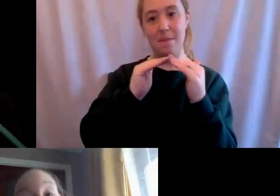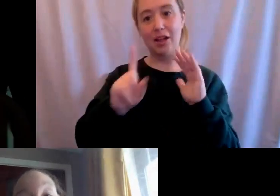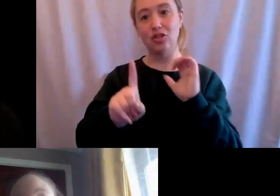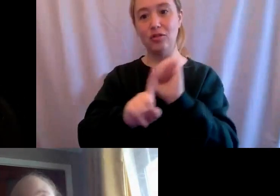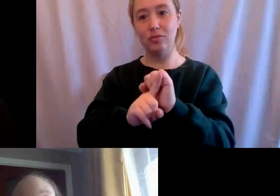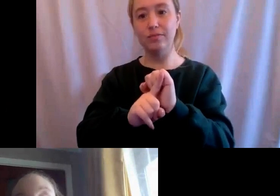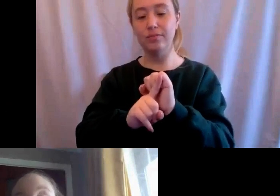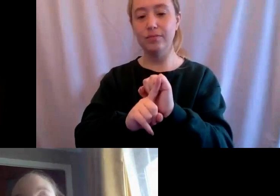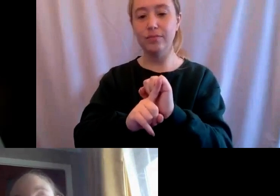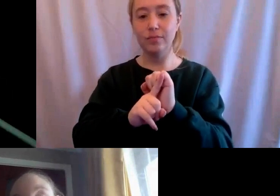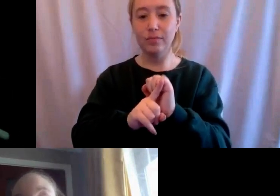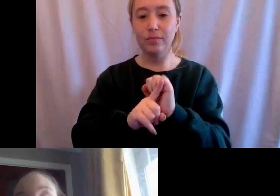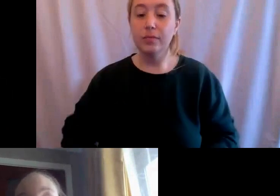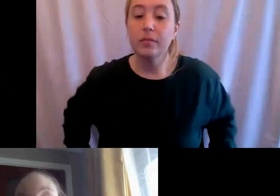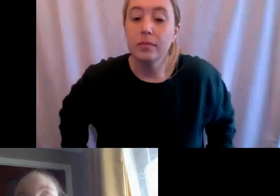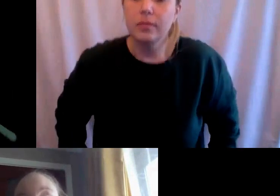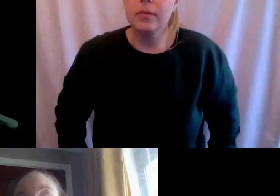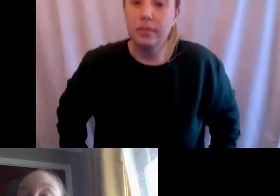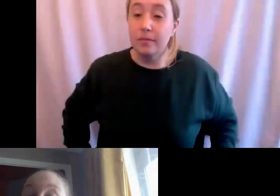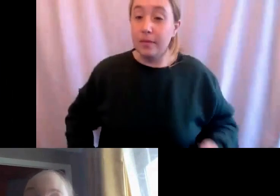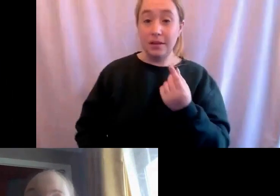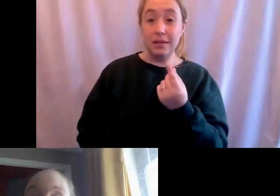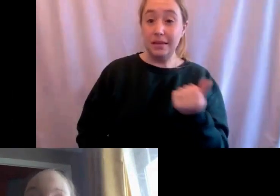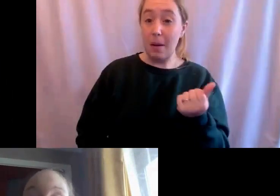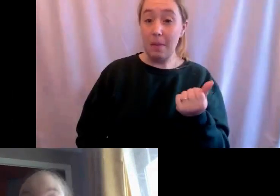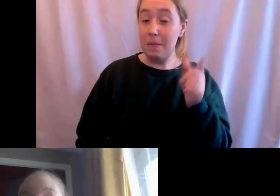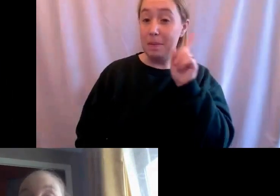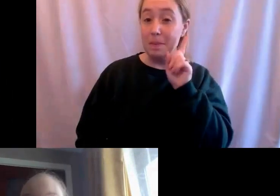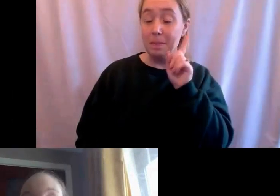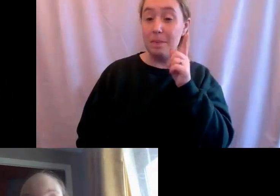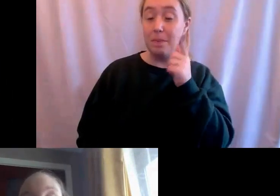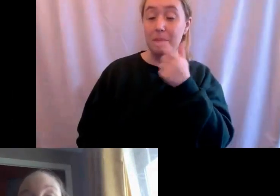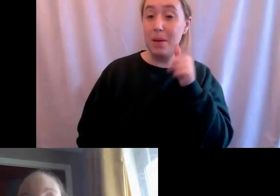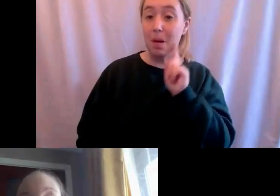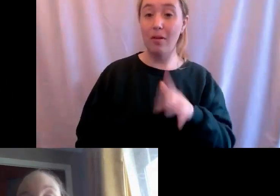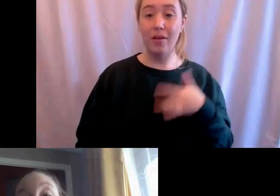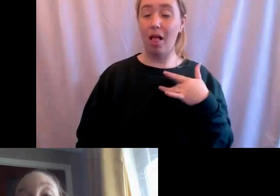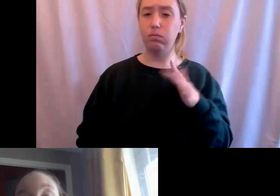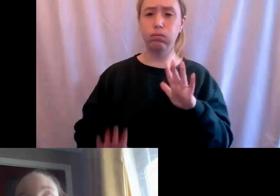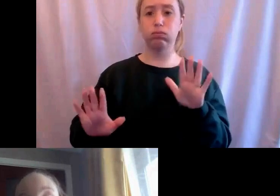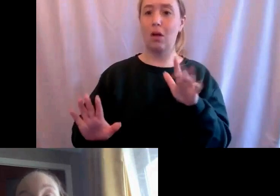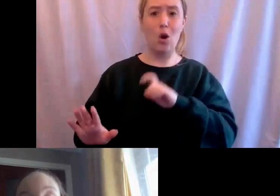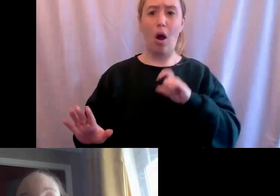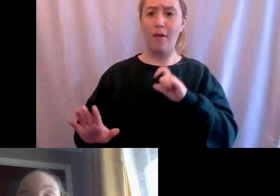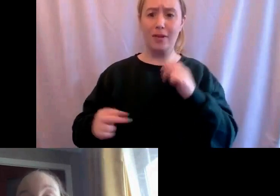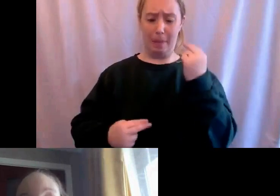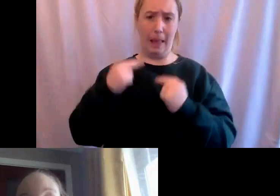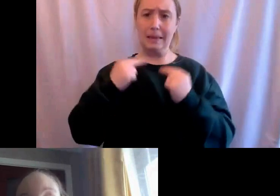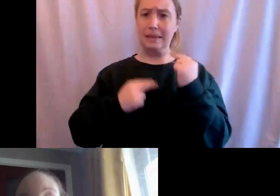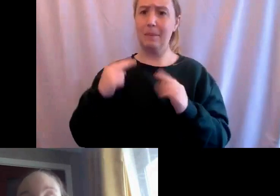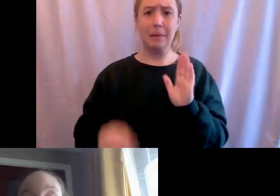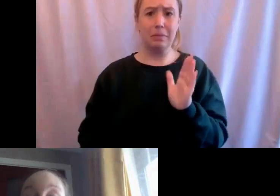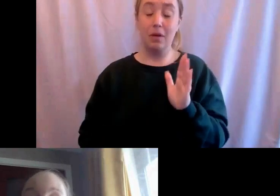diagnosis. Not everyone is comfortable with an examination, and you'll always be asked if you want to do it, and you'll be offered a